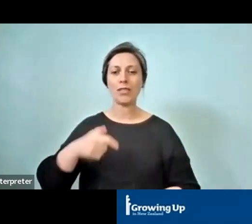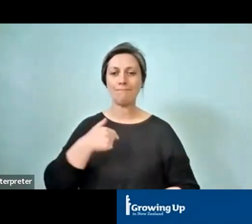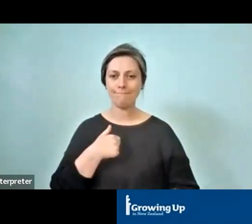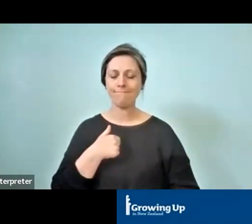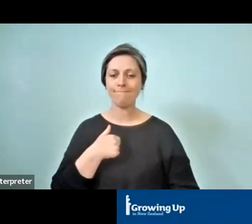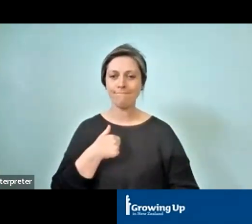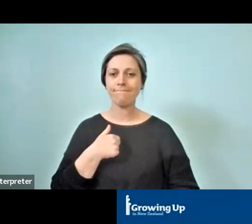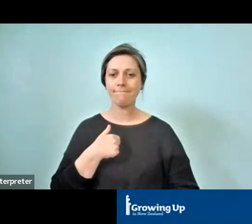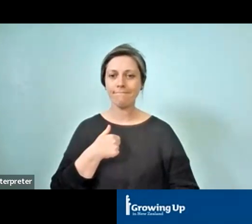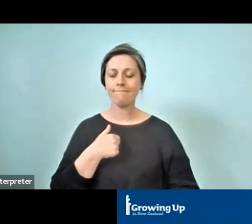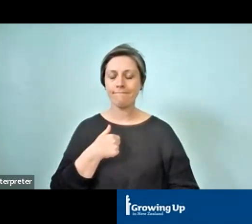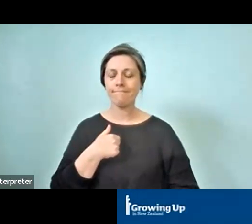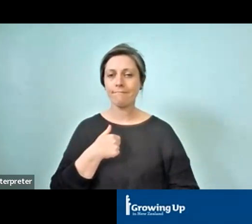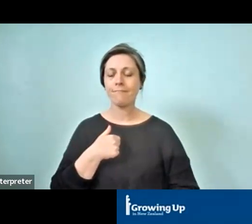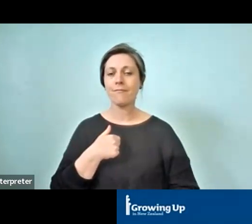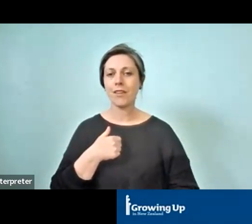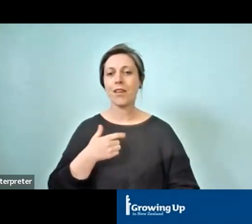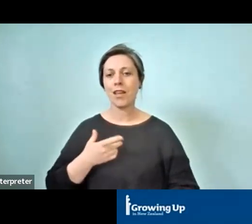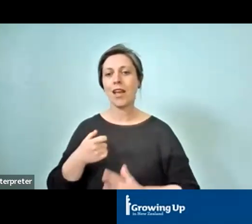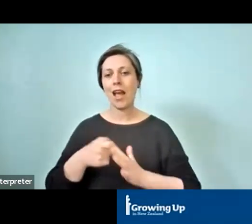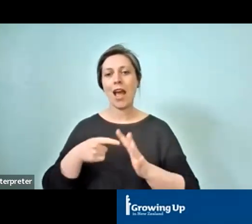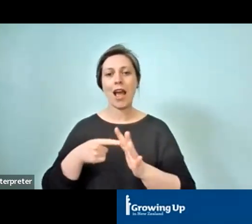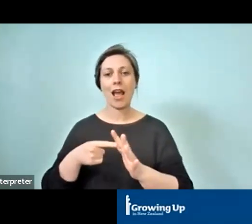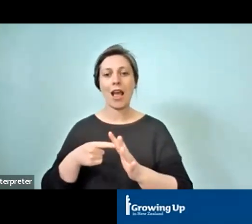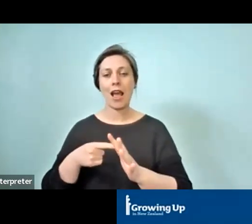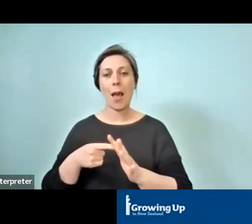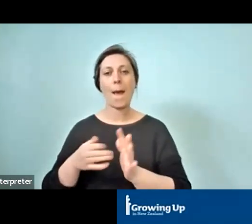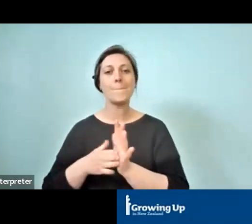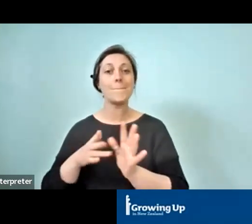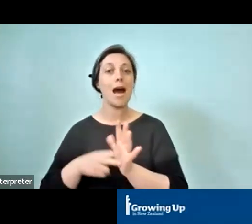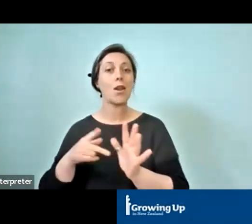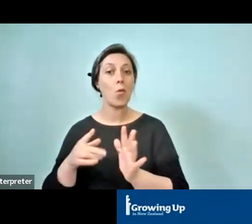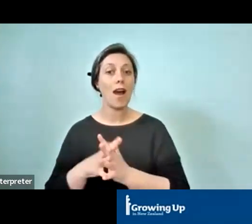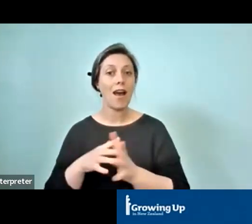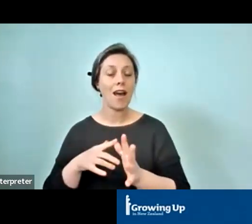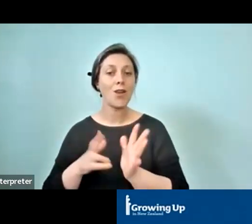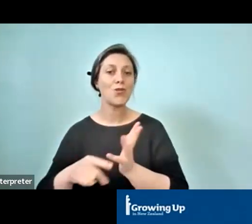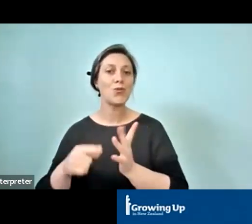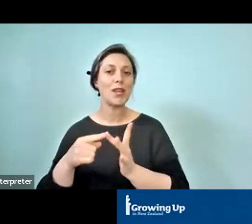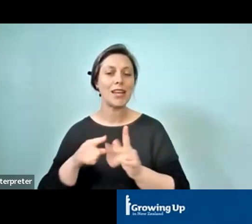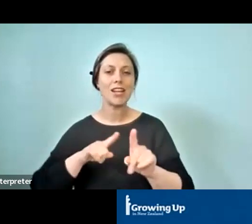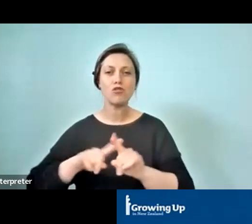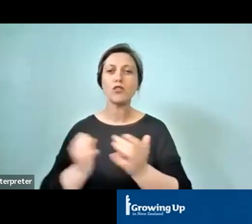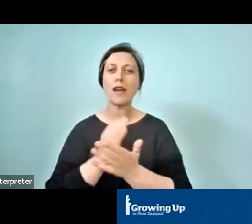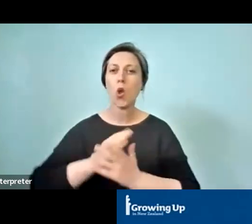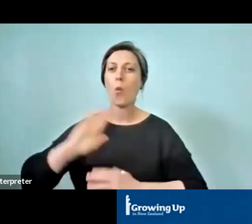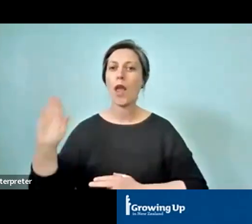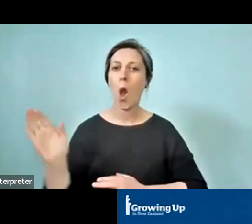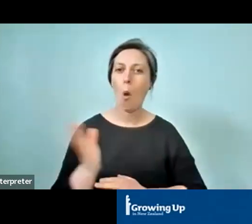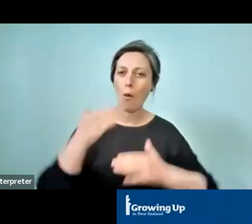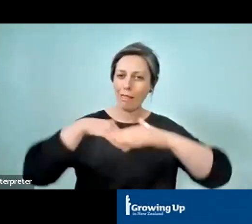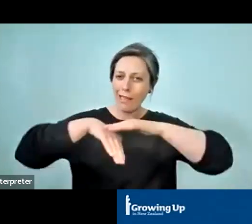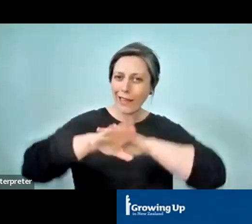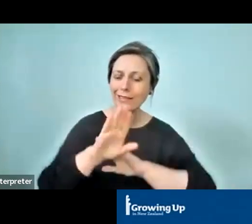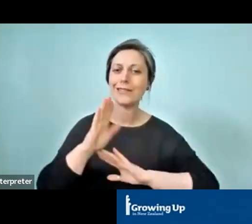in which it sounds that Kia Manawanui is trying to bring us all into the frame and find the balance between